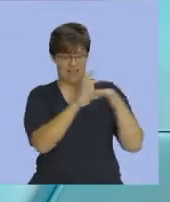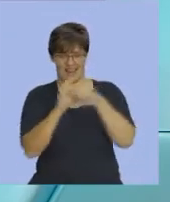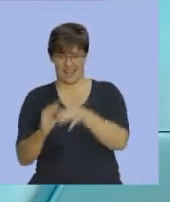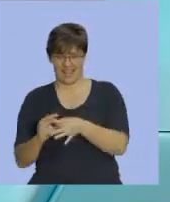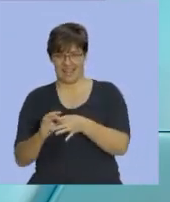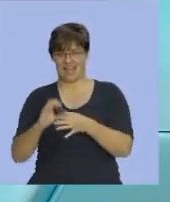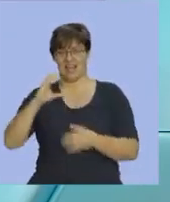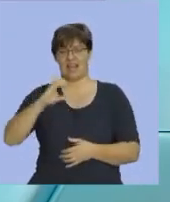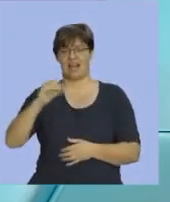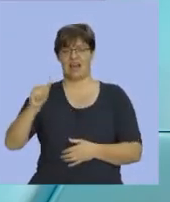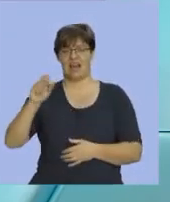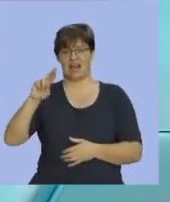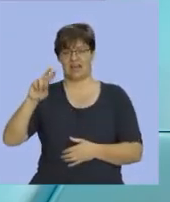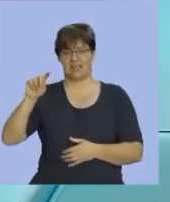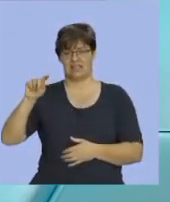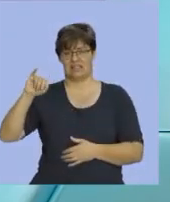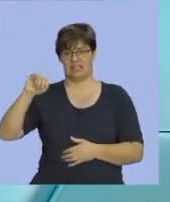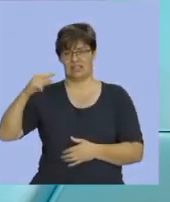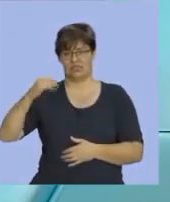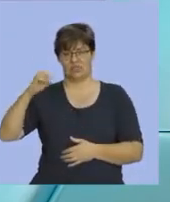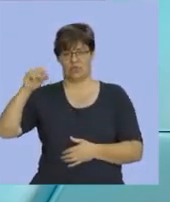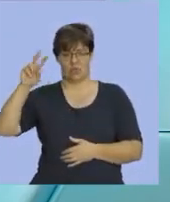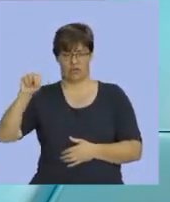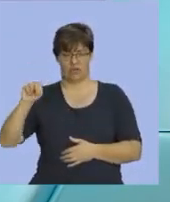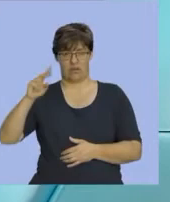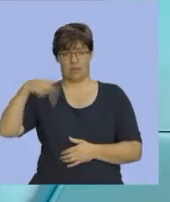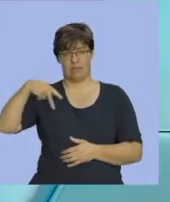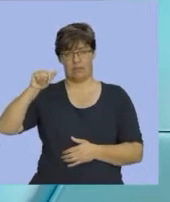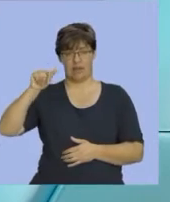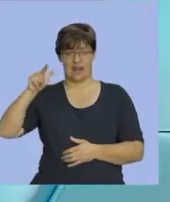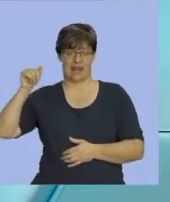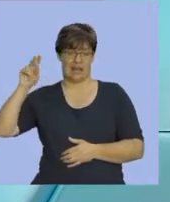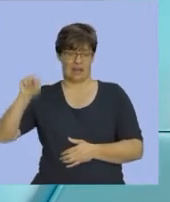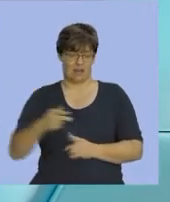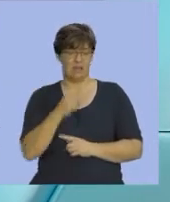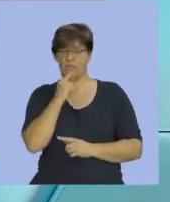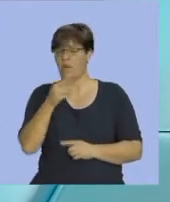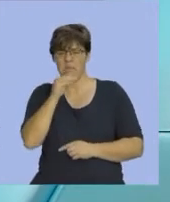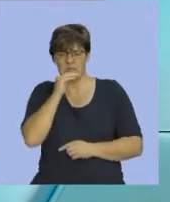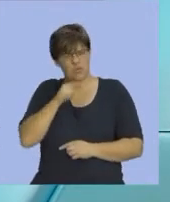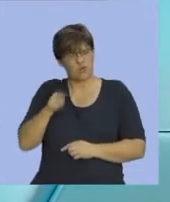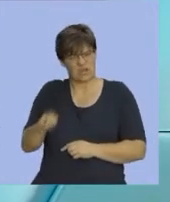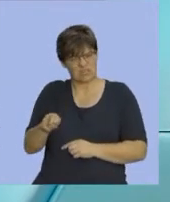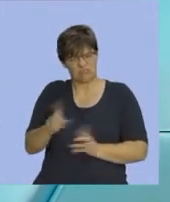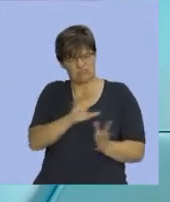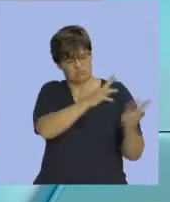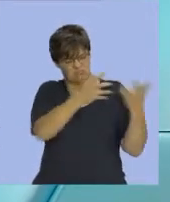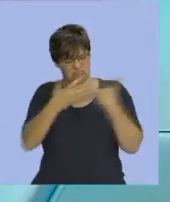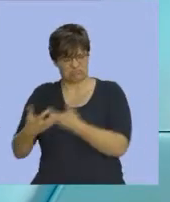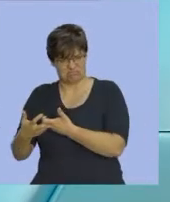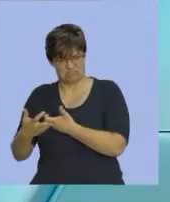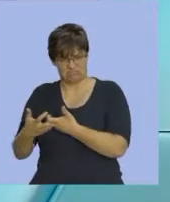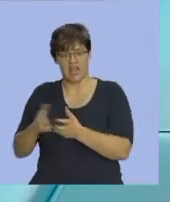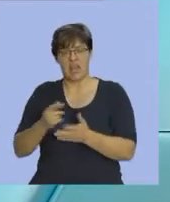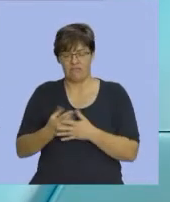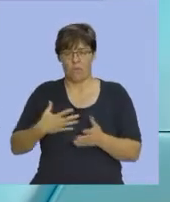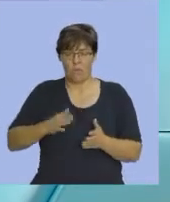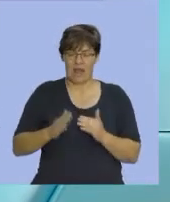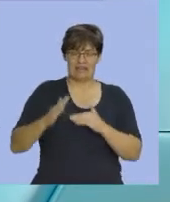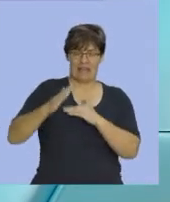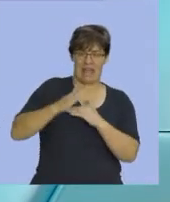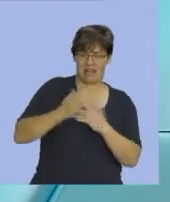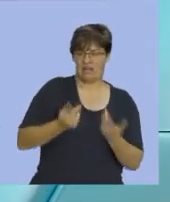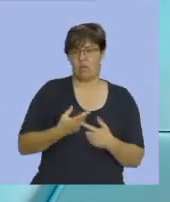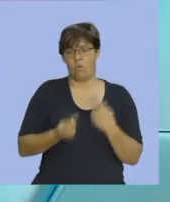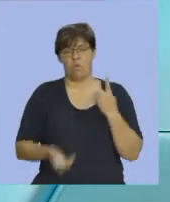and link this to a Cartesian plane and see exactly what does it mean on a Cartesian plane when maybe you're trying